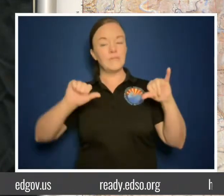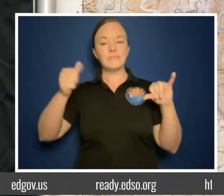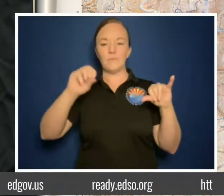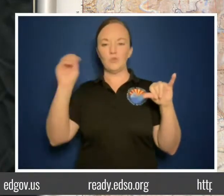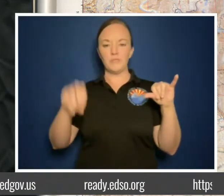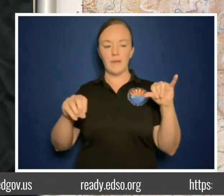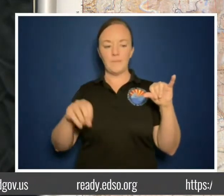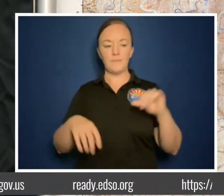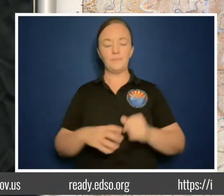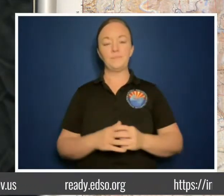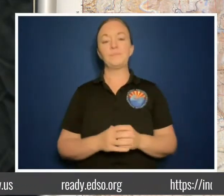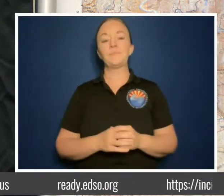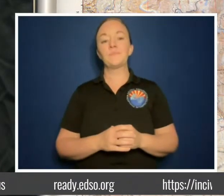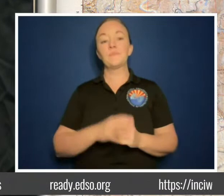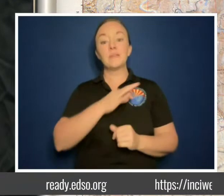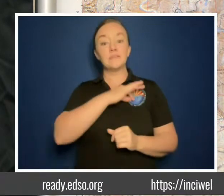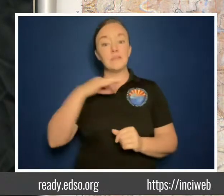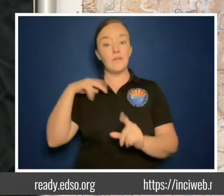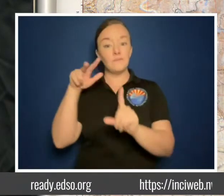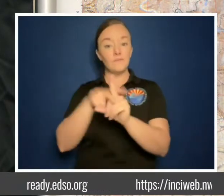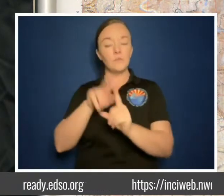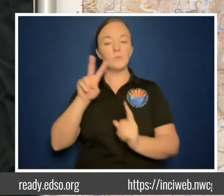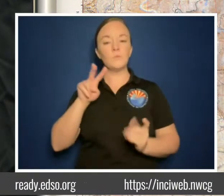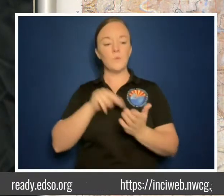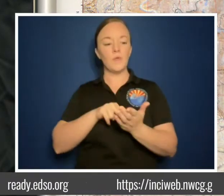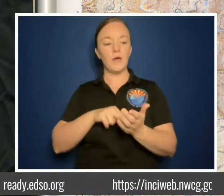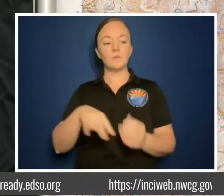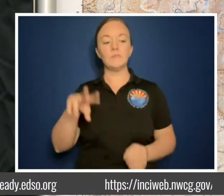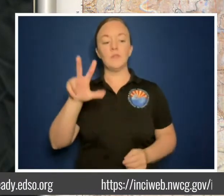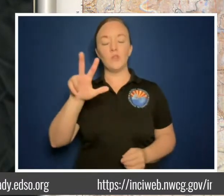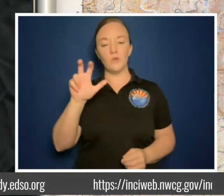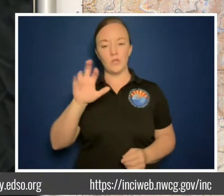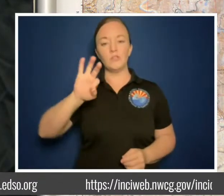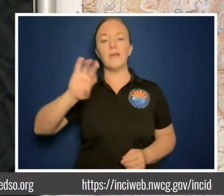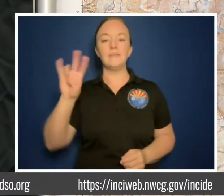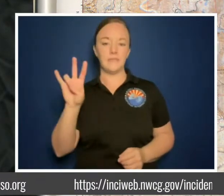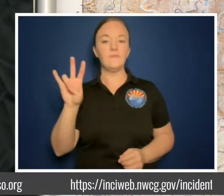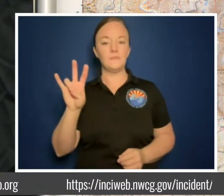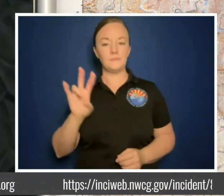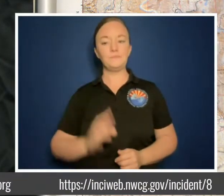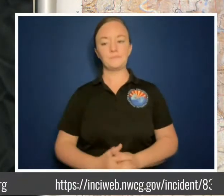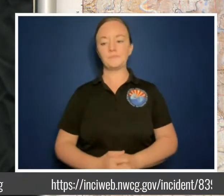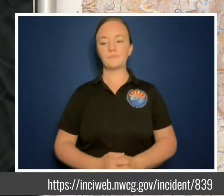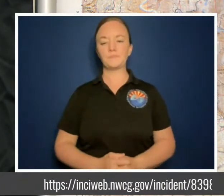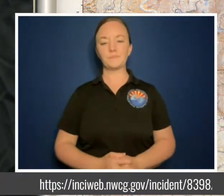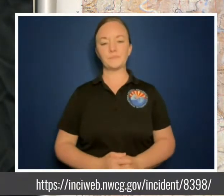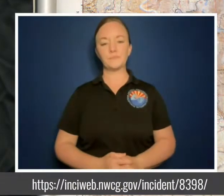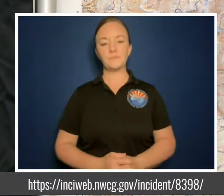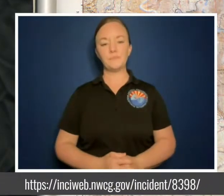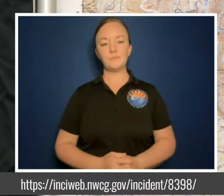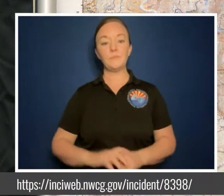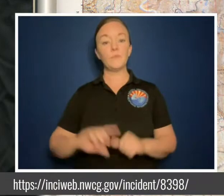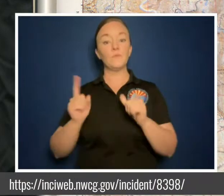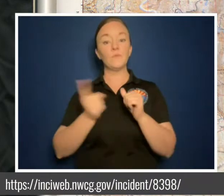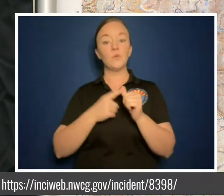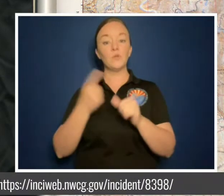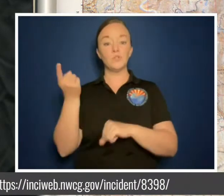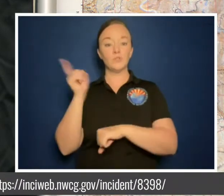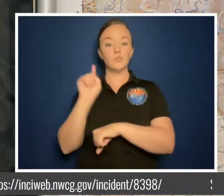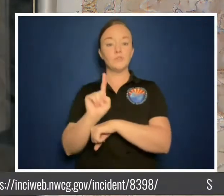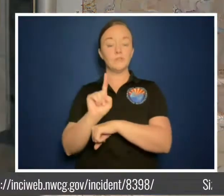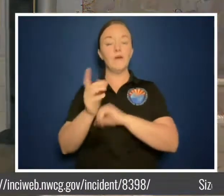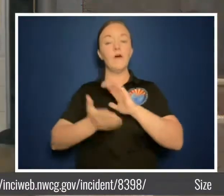2,397 personnel are working this fire. This evening we're going to hear from, first up, Operations Section Chief Landon